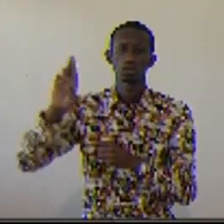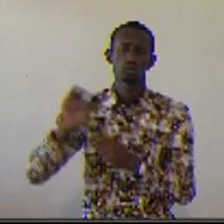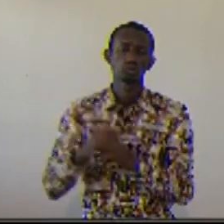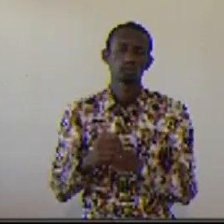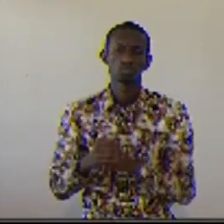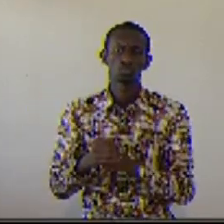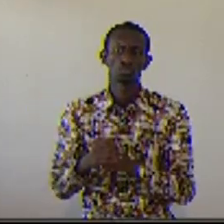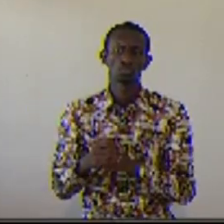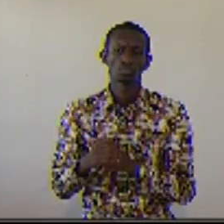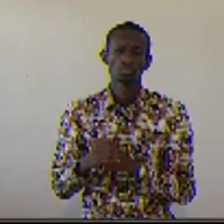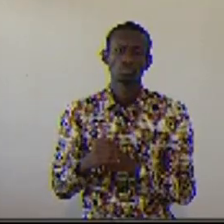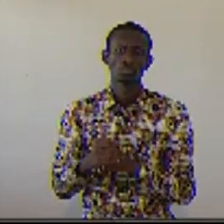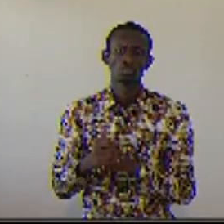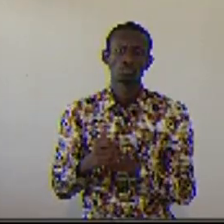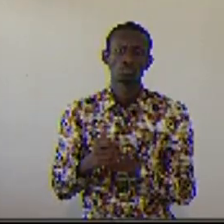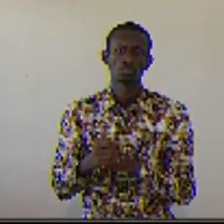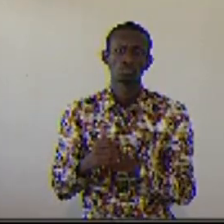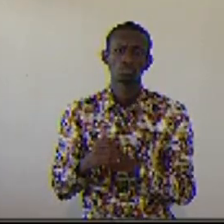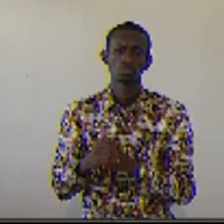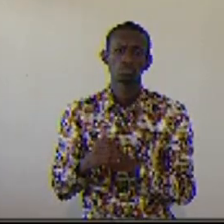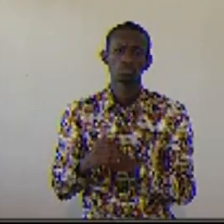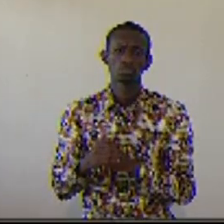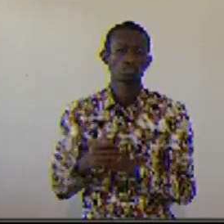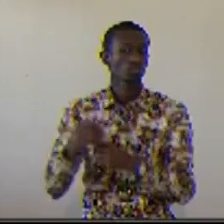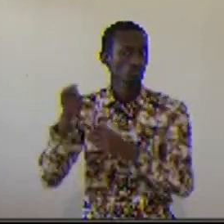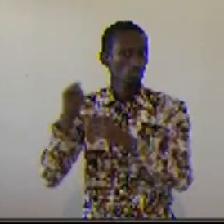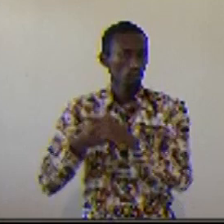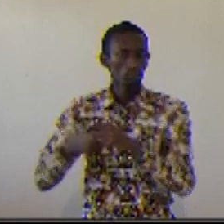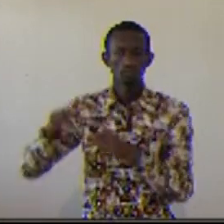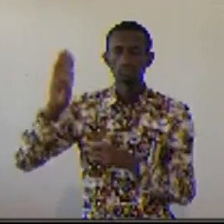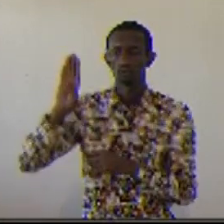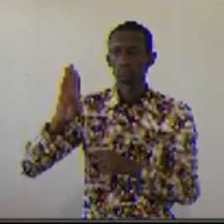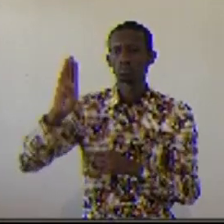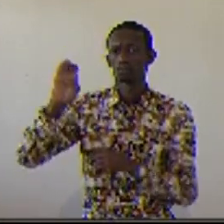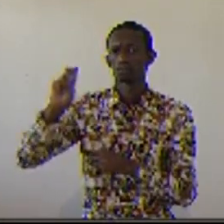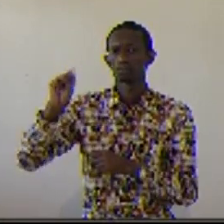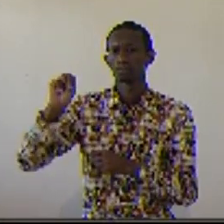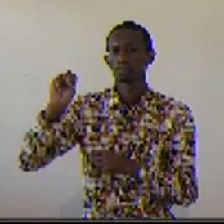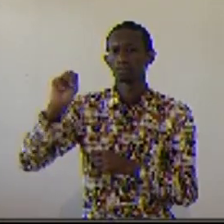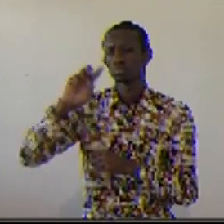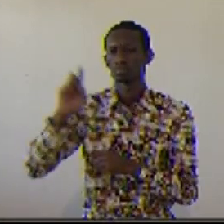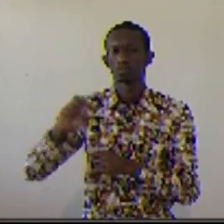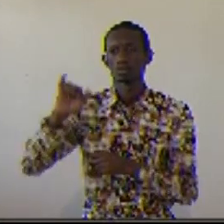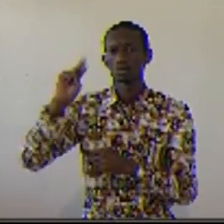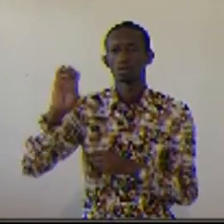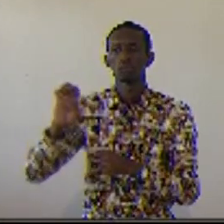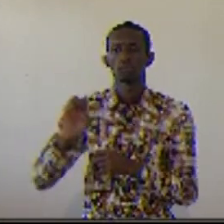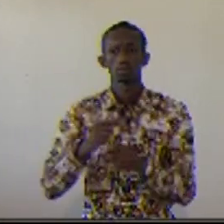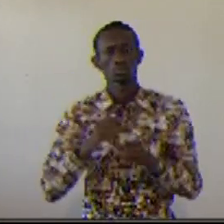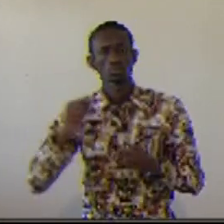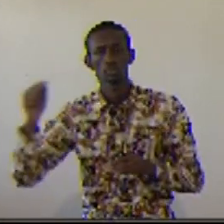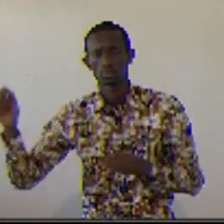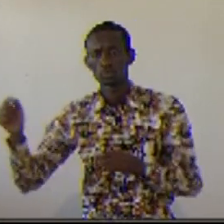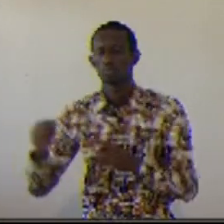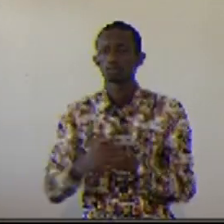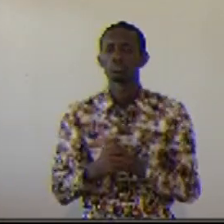this Grignard reagent. From benzene diazonium. From benzene, that was the first